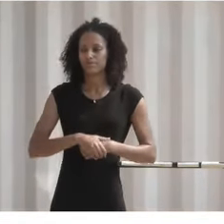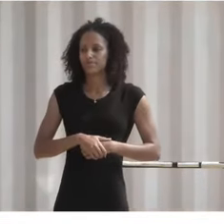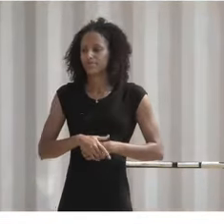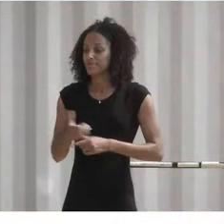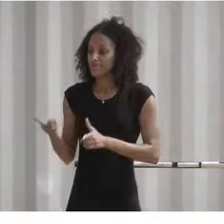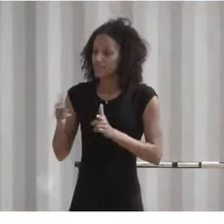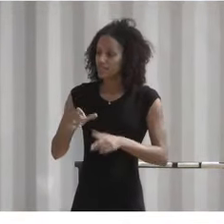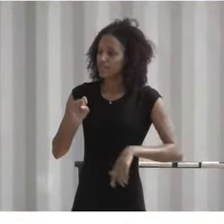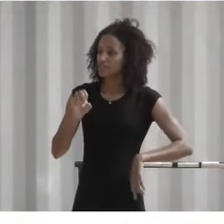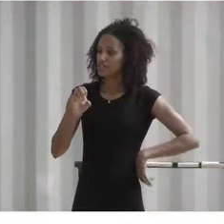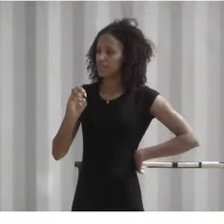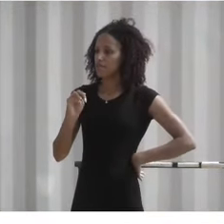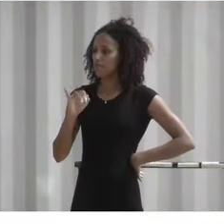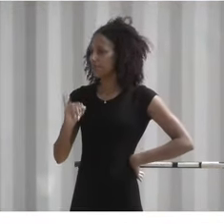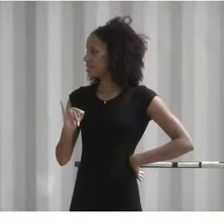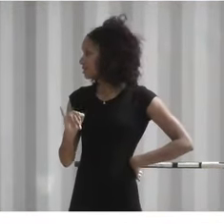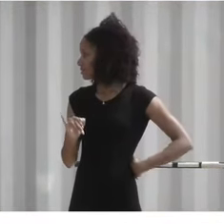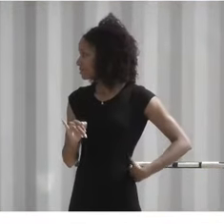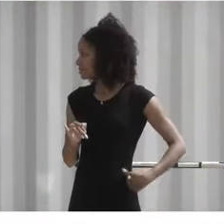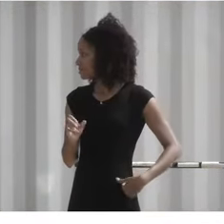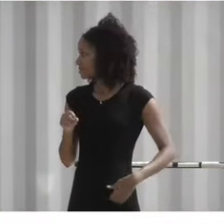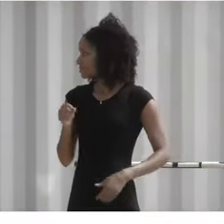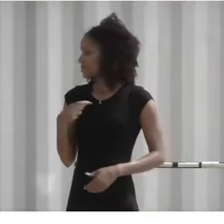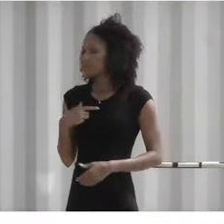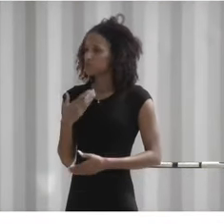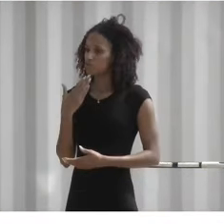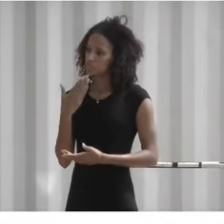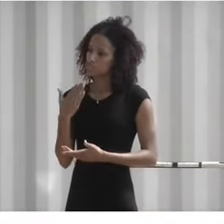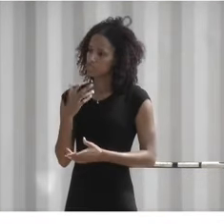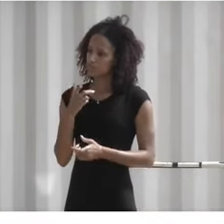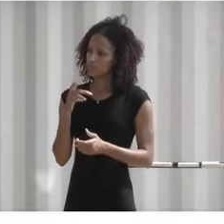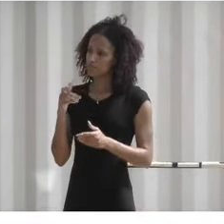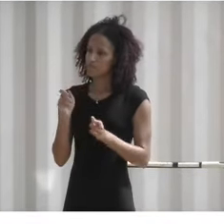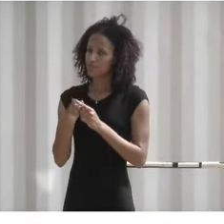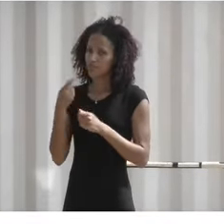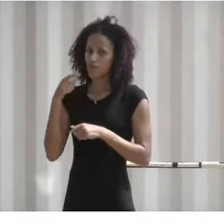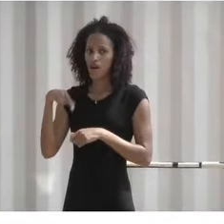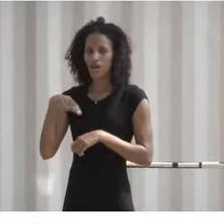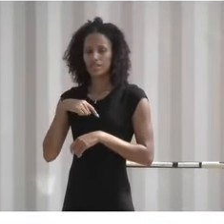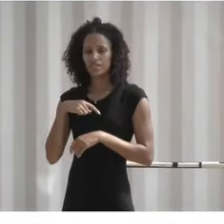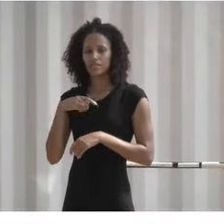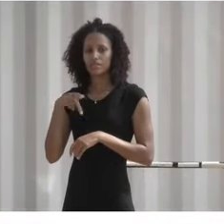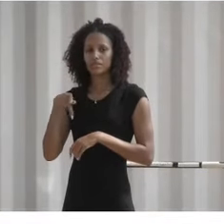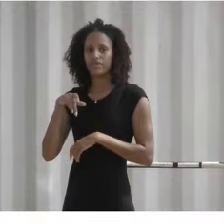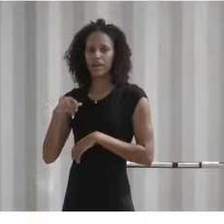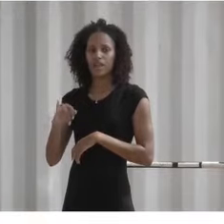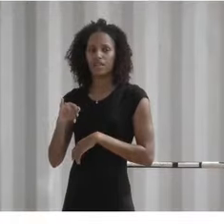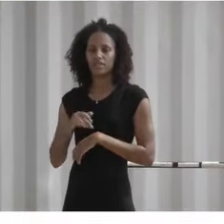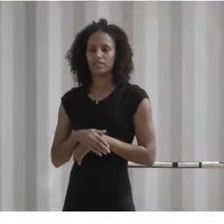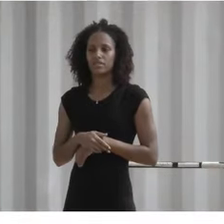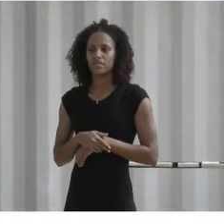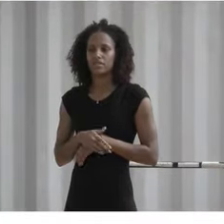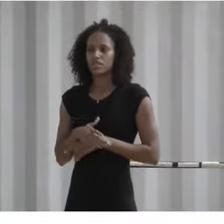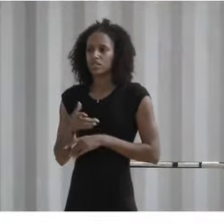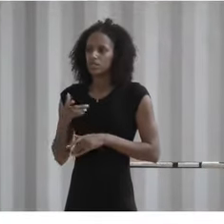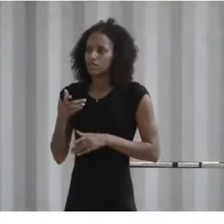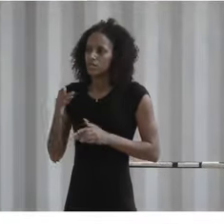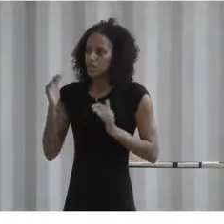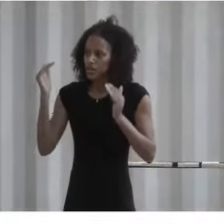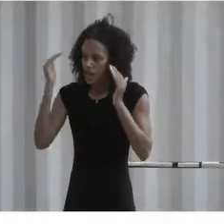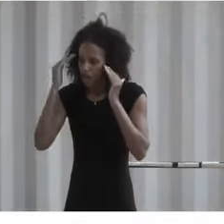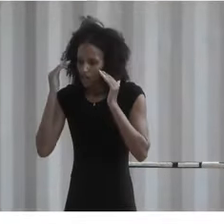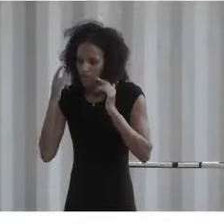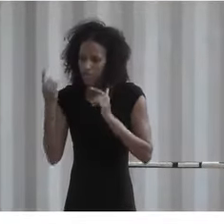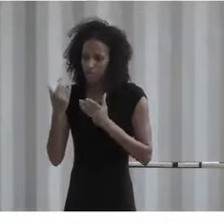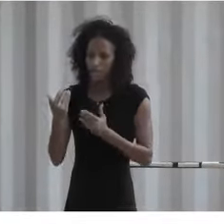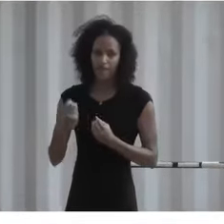Sammy. Yes, thanks, Julie. For us in the Pacific, small island nation, climate change is real. It's something that it